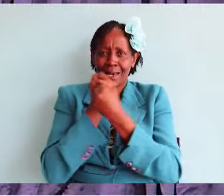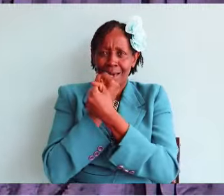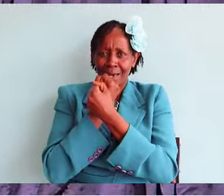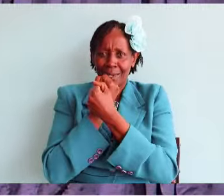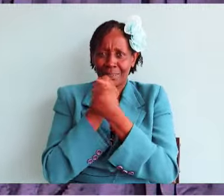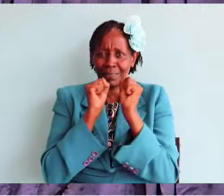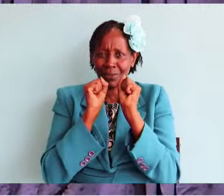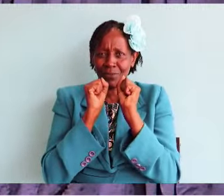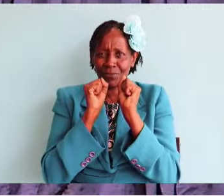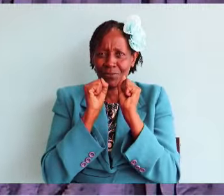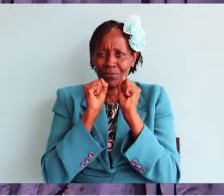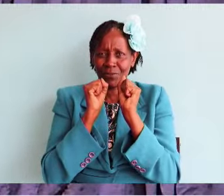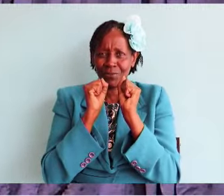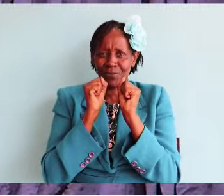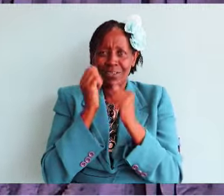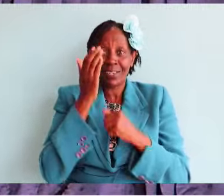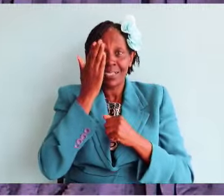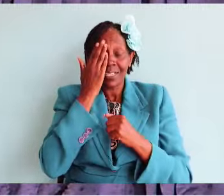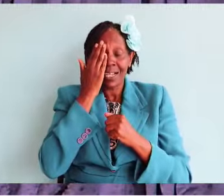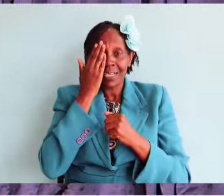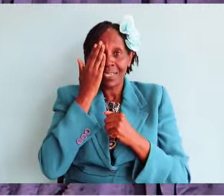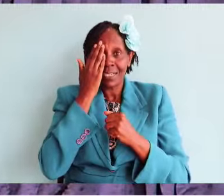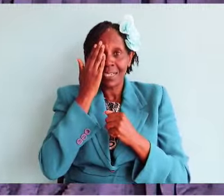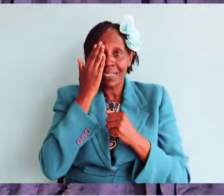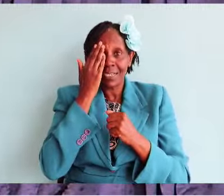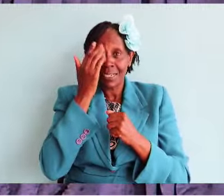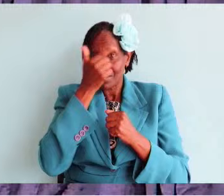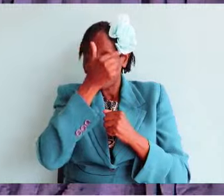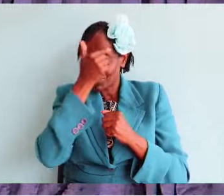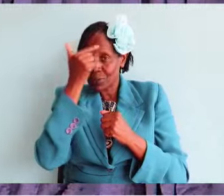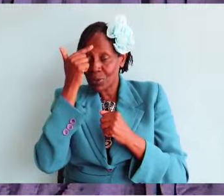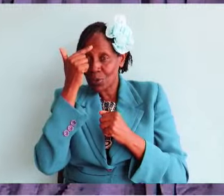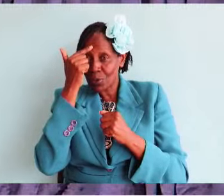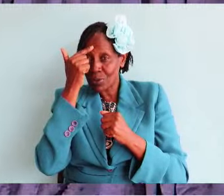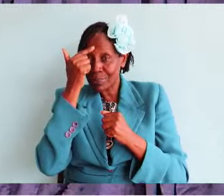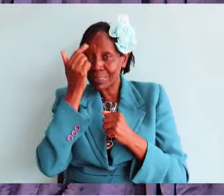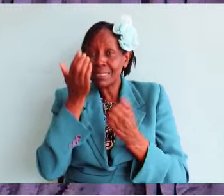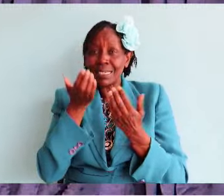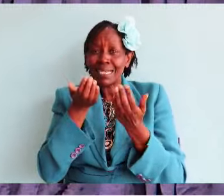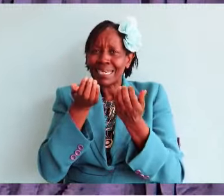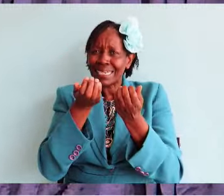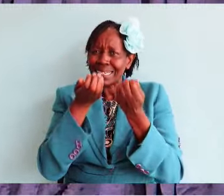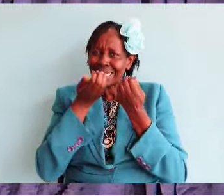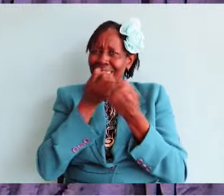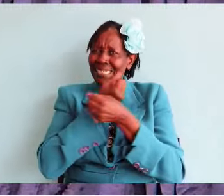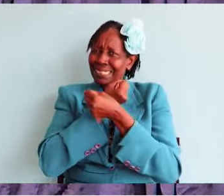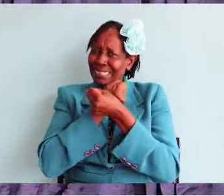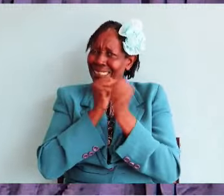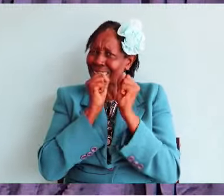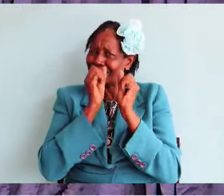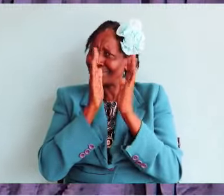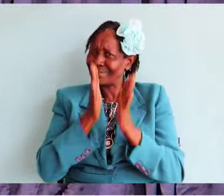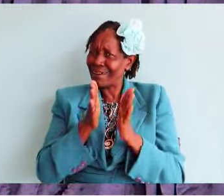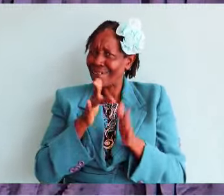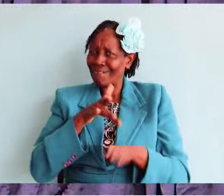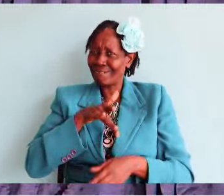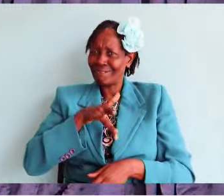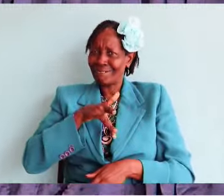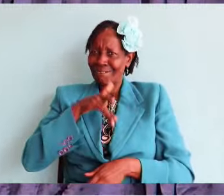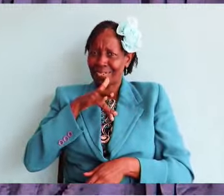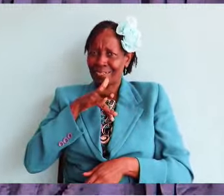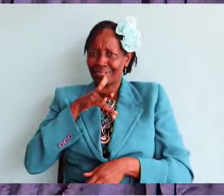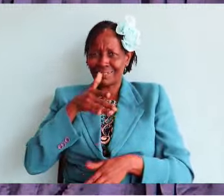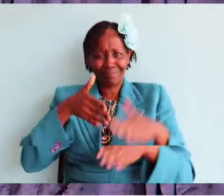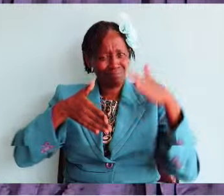They needed a savior, and the savior was feeling inadequate.